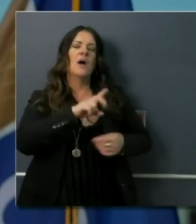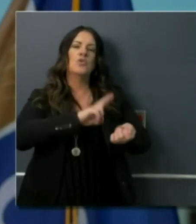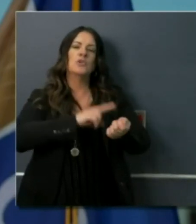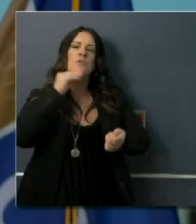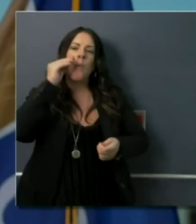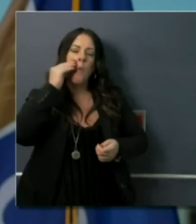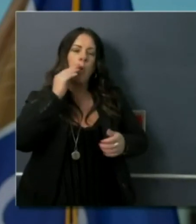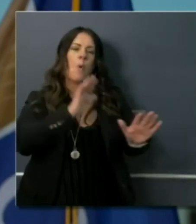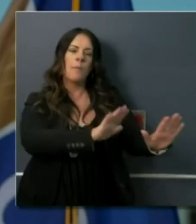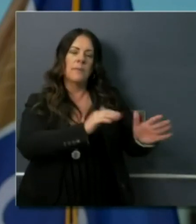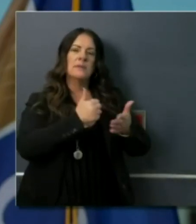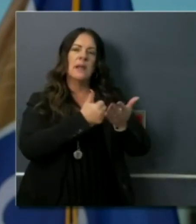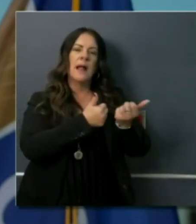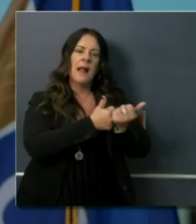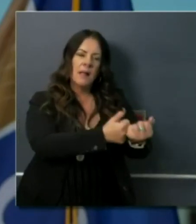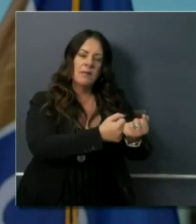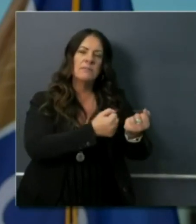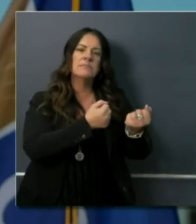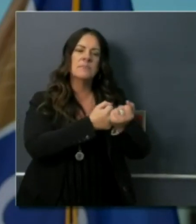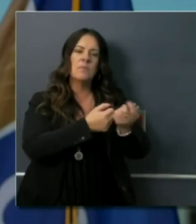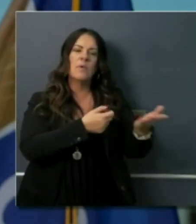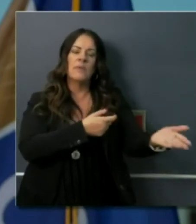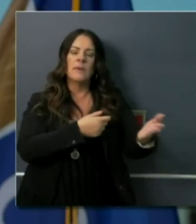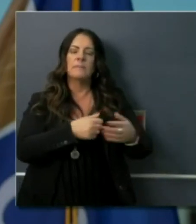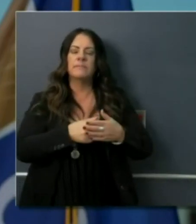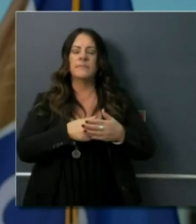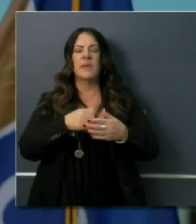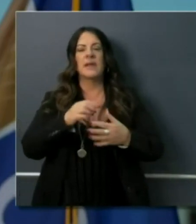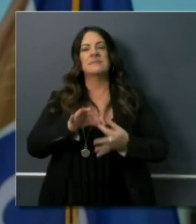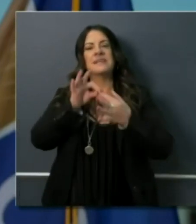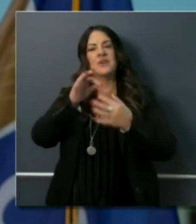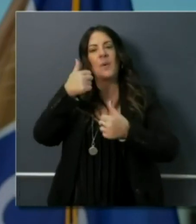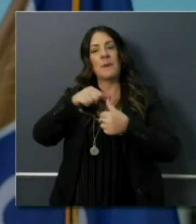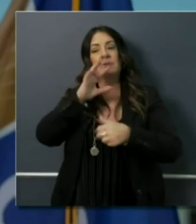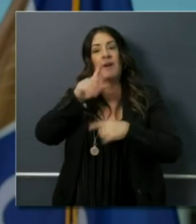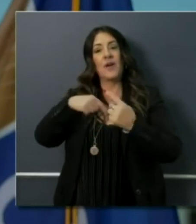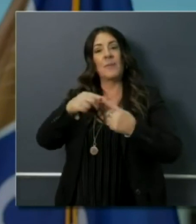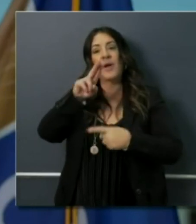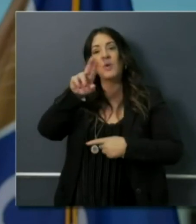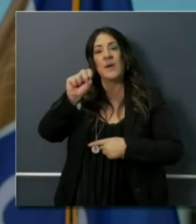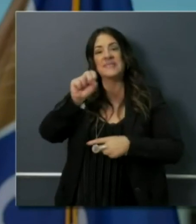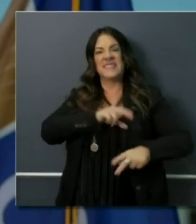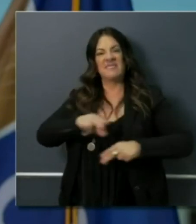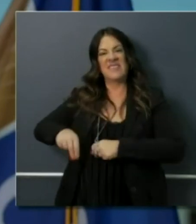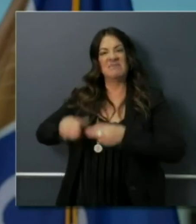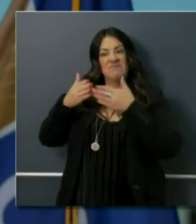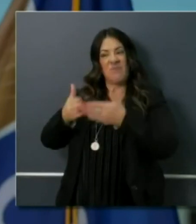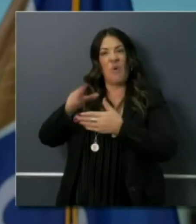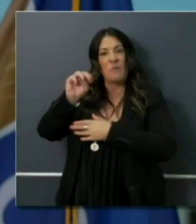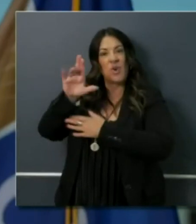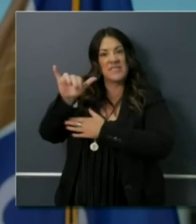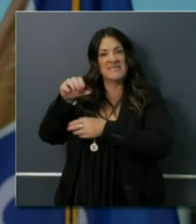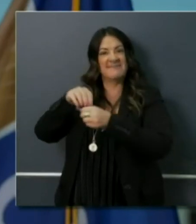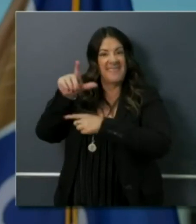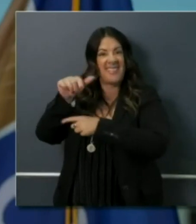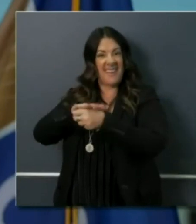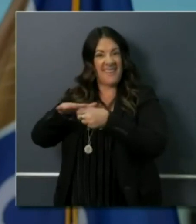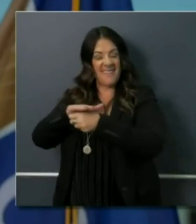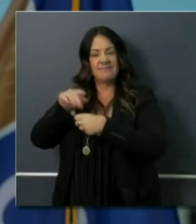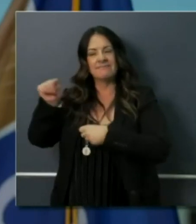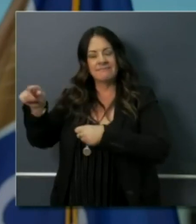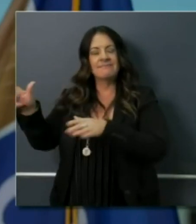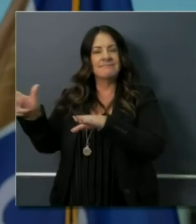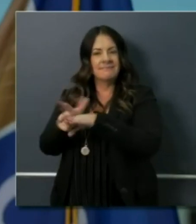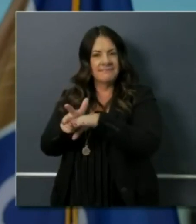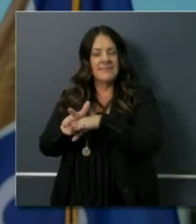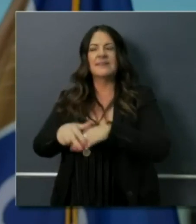homes. I talked about specifically USNS Mercy and how that will be part of that decompression strategy. We